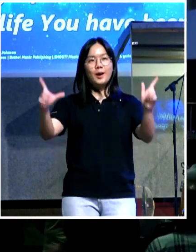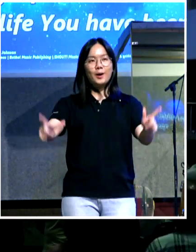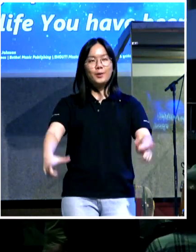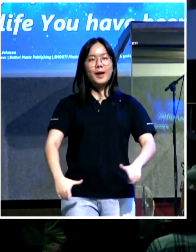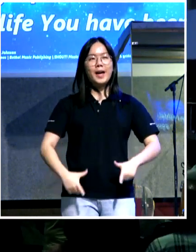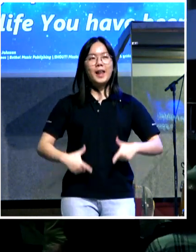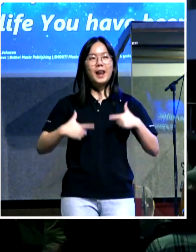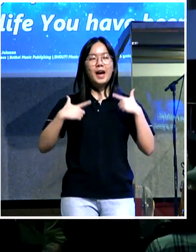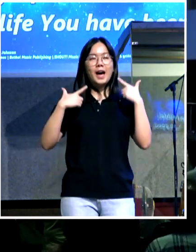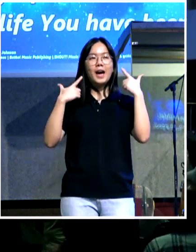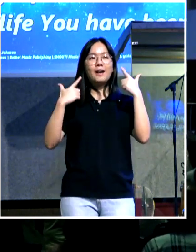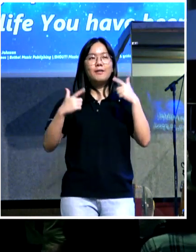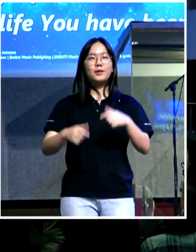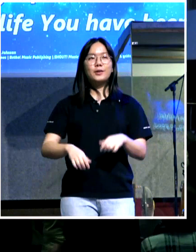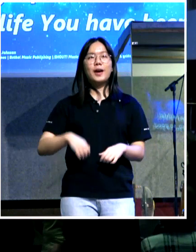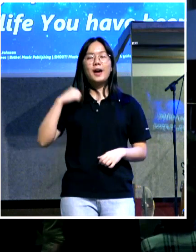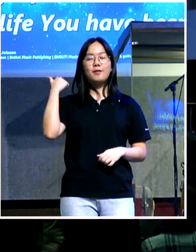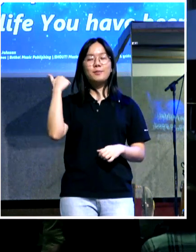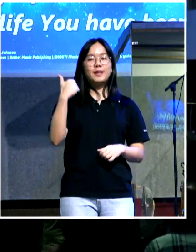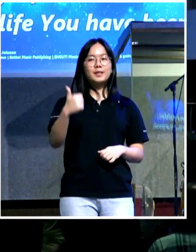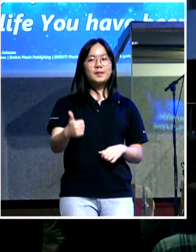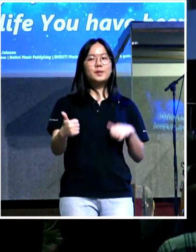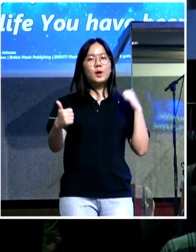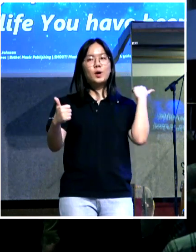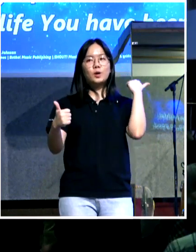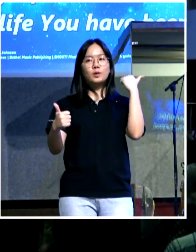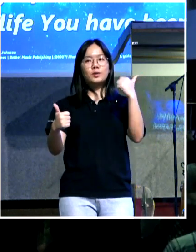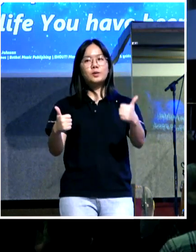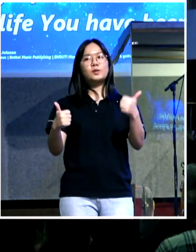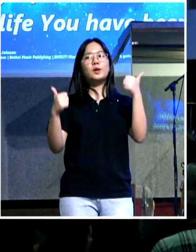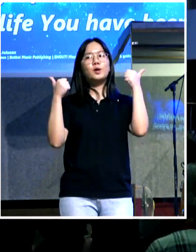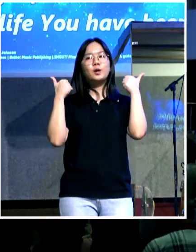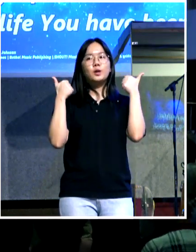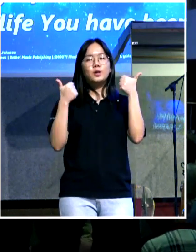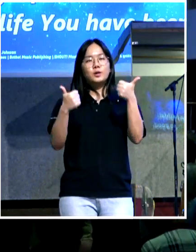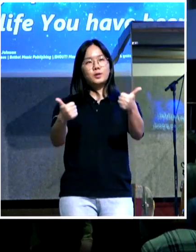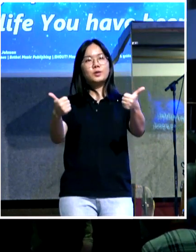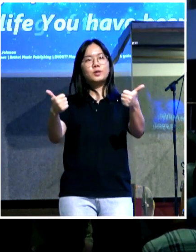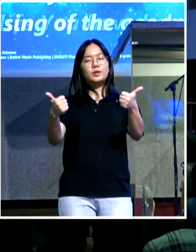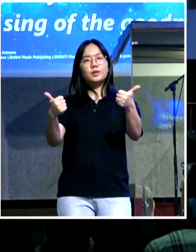So my life you have been so, so